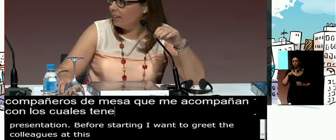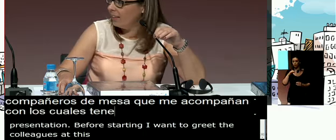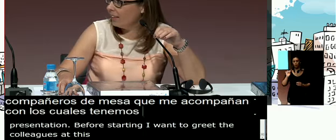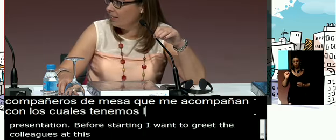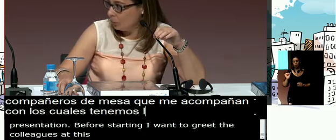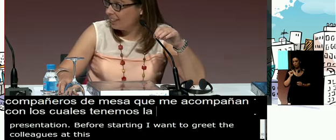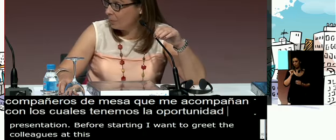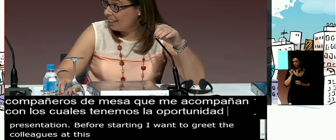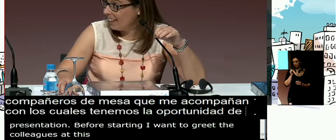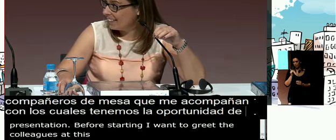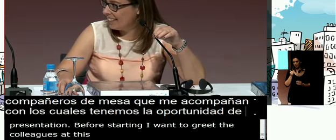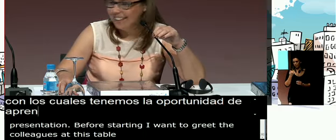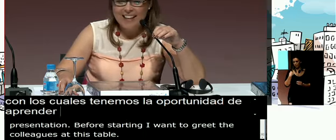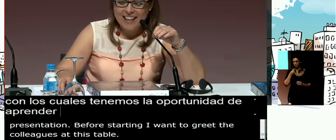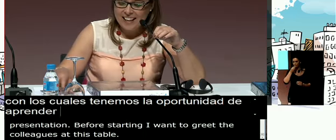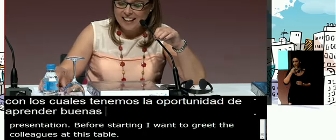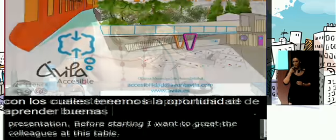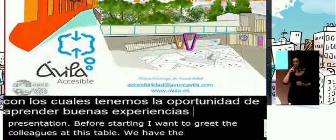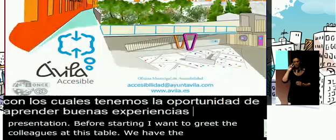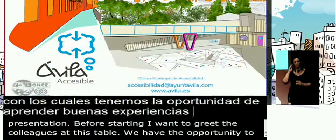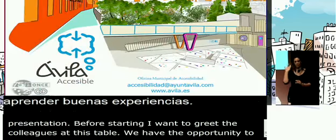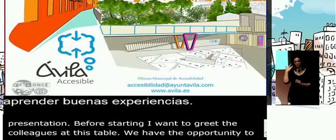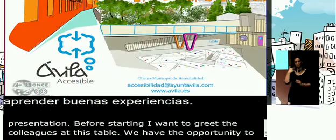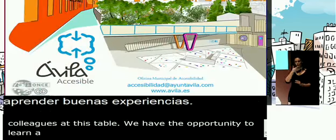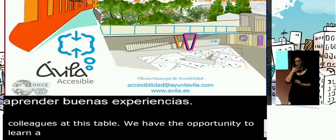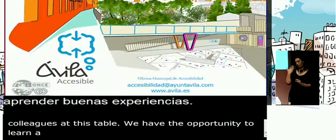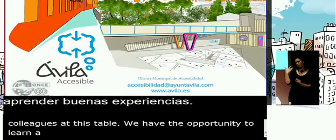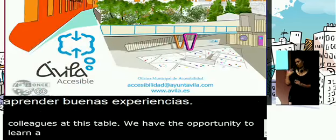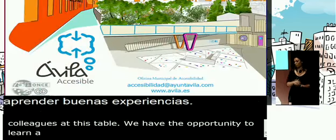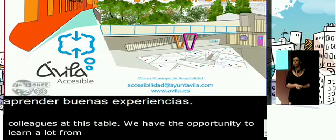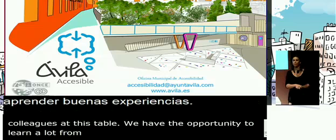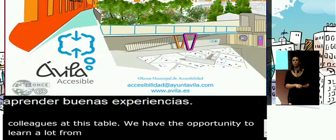We have the opportunity to learn a lot from them.